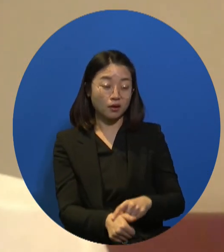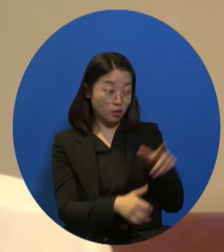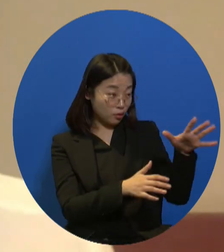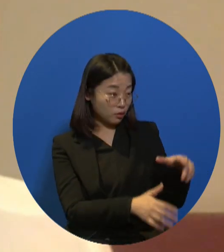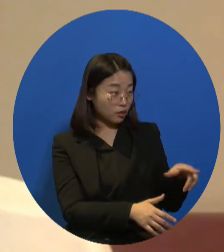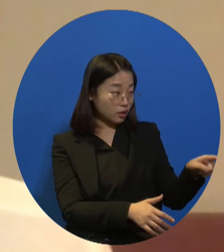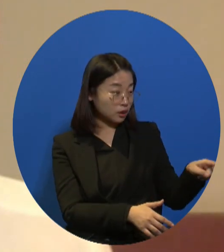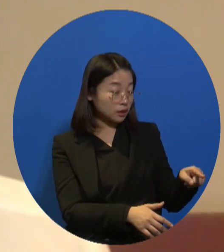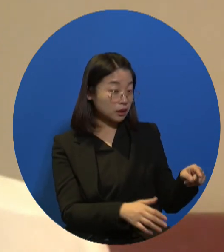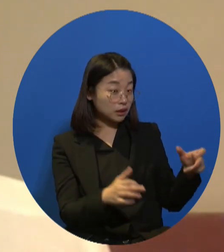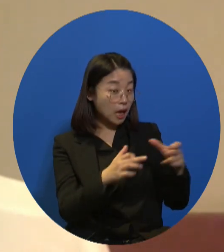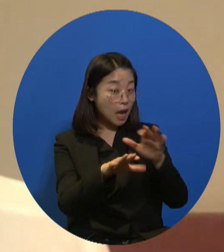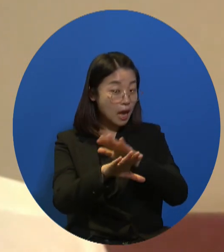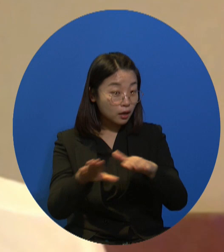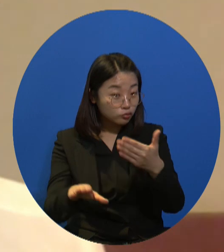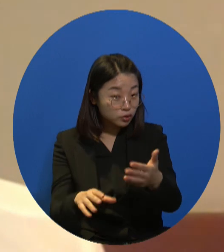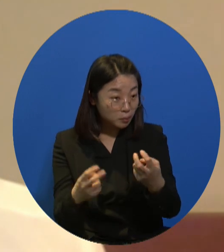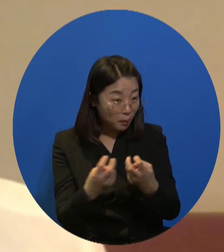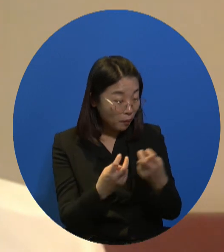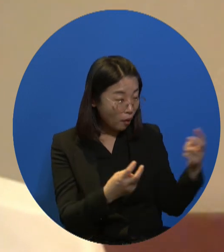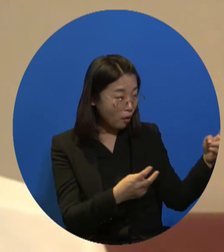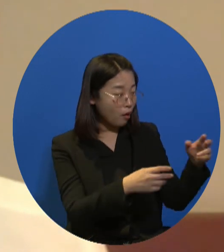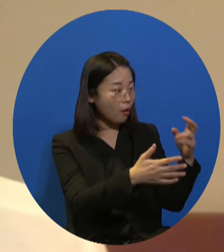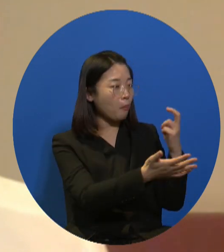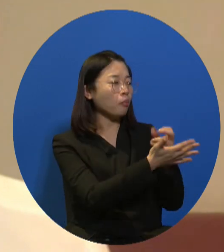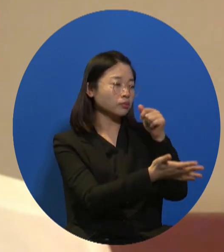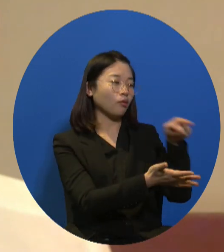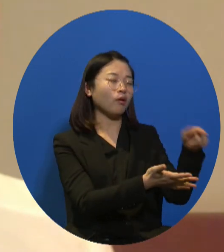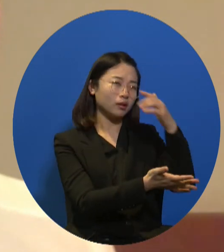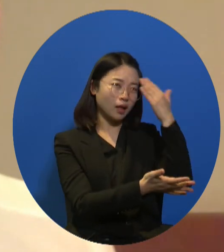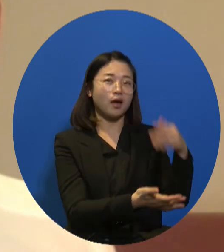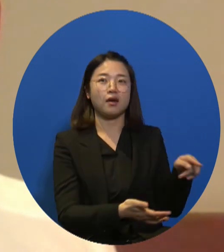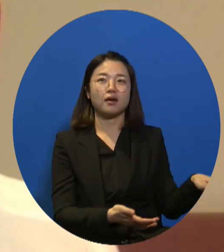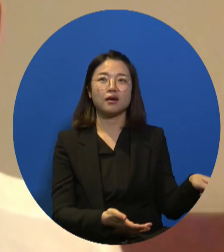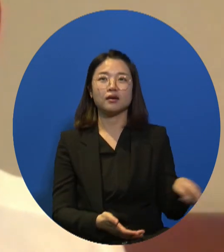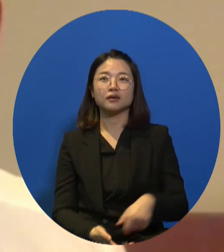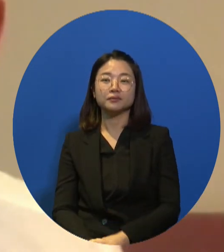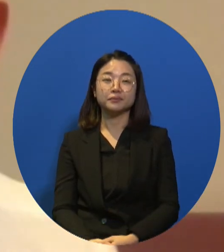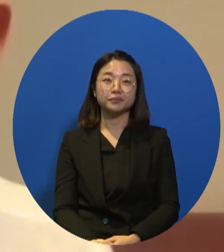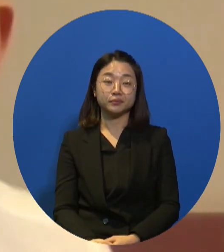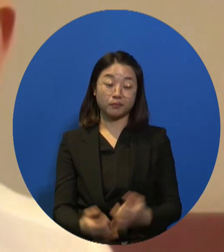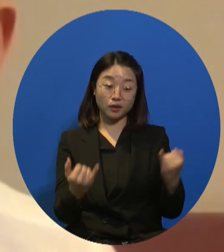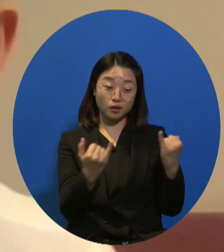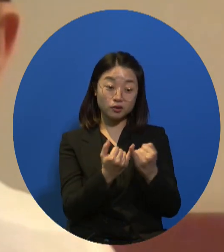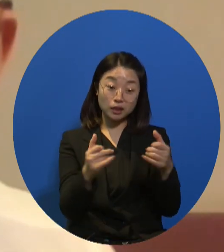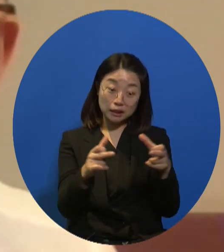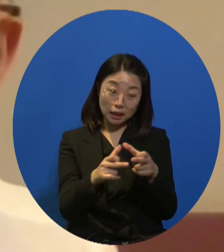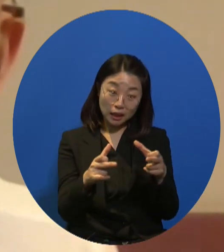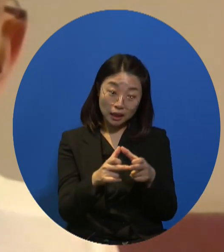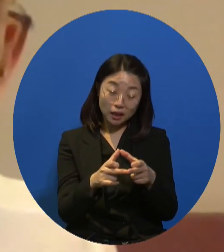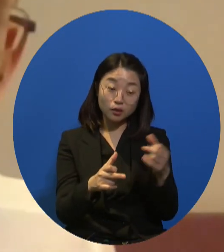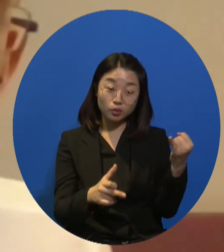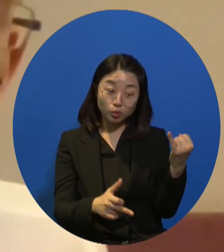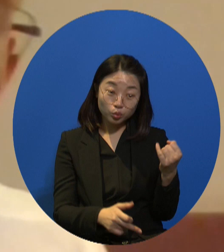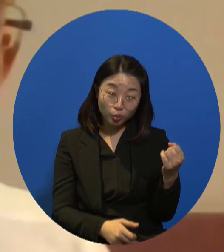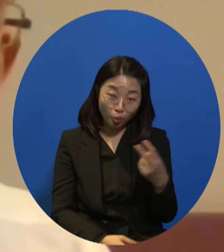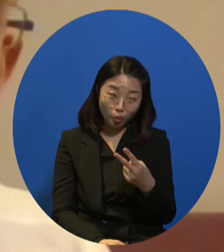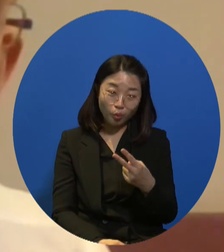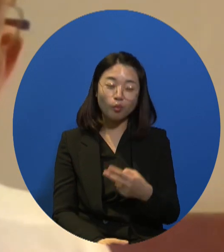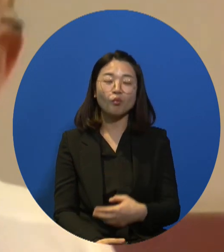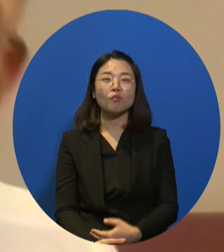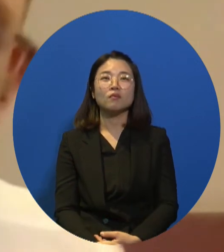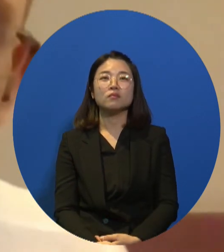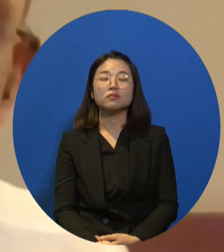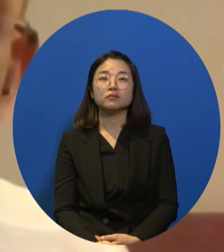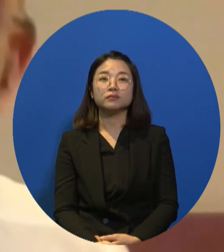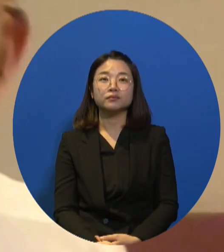the CEDAW committee as well on the rights of women with disabilities. We also have complaints pending at the